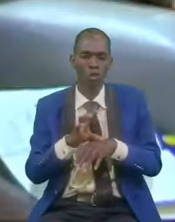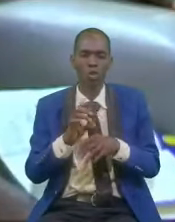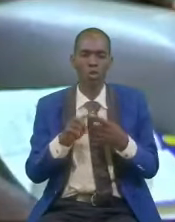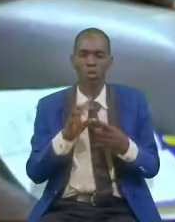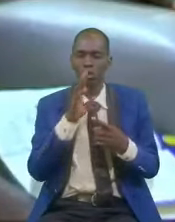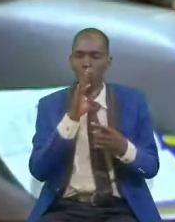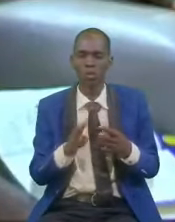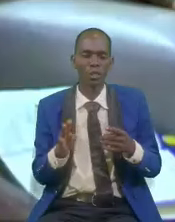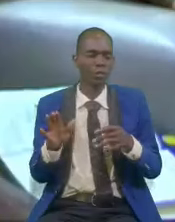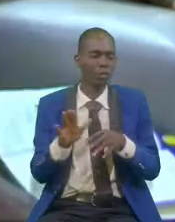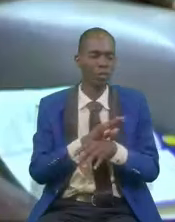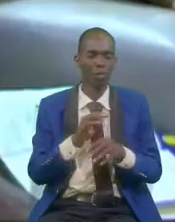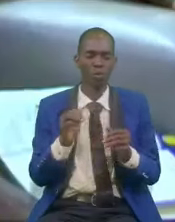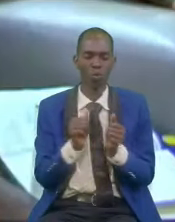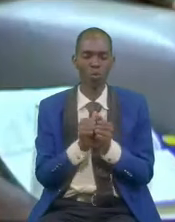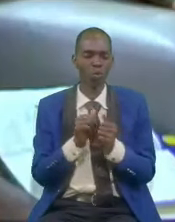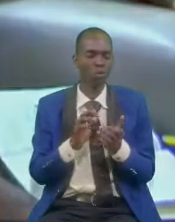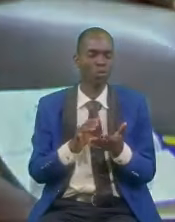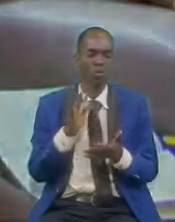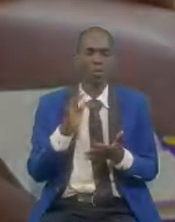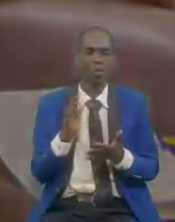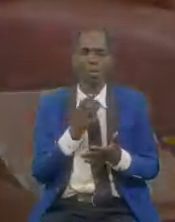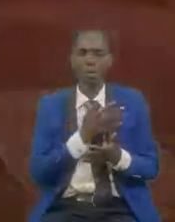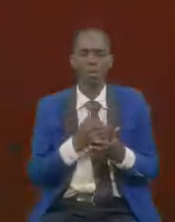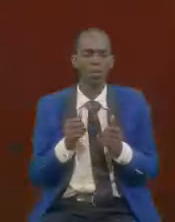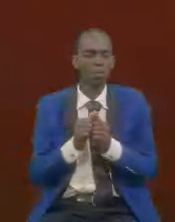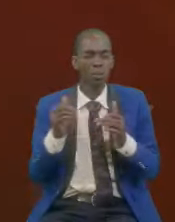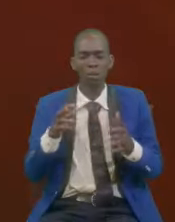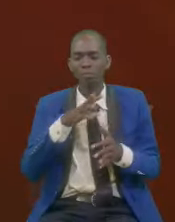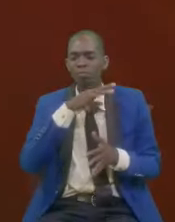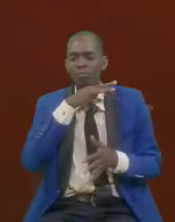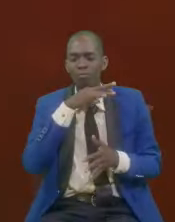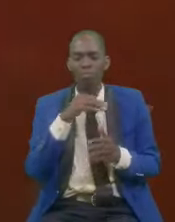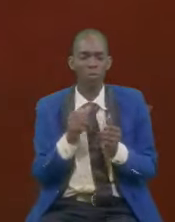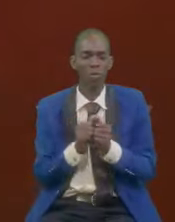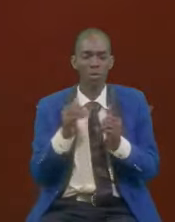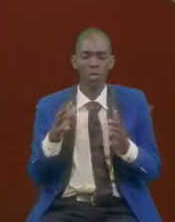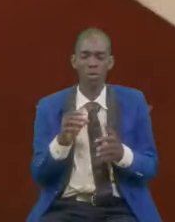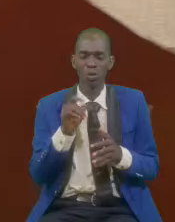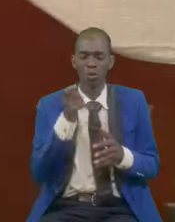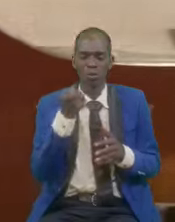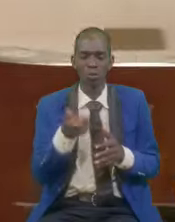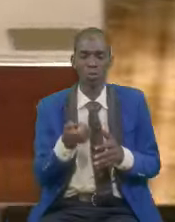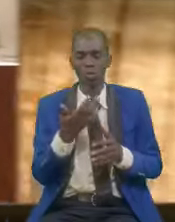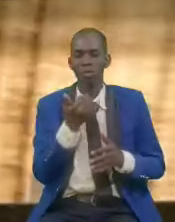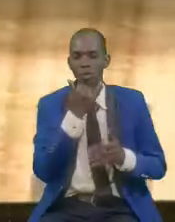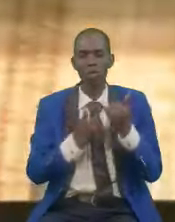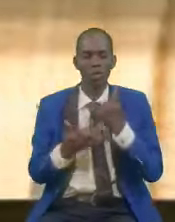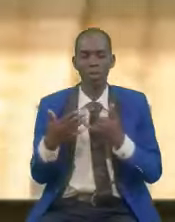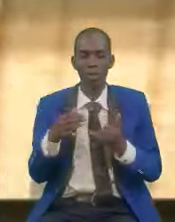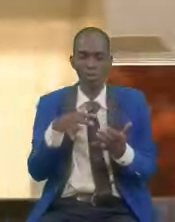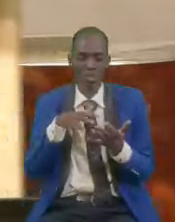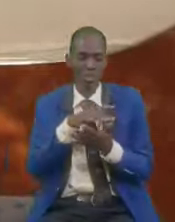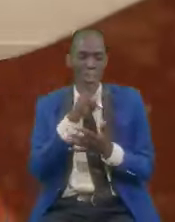who want the church to be without spot, without wrinkle, those are the people that